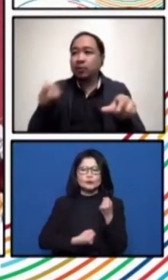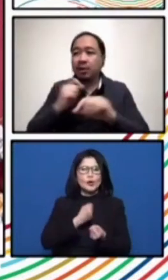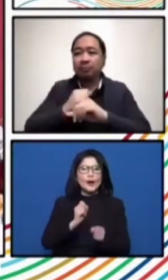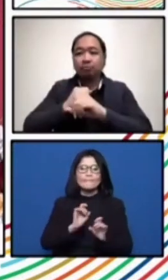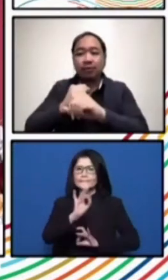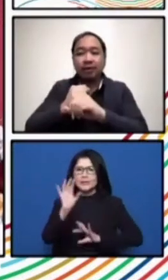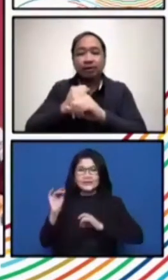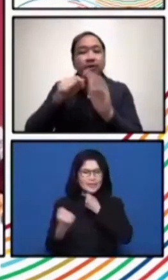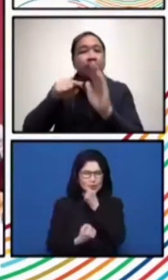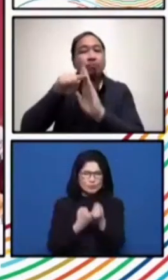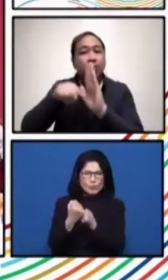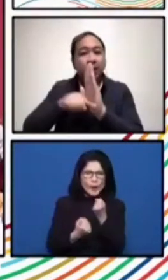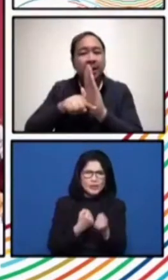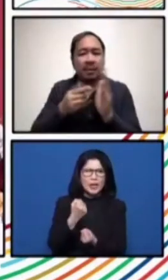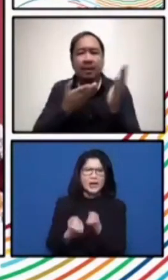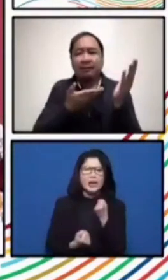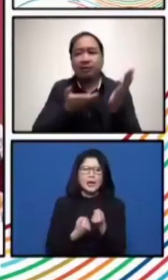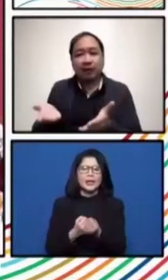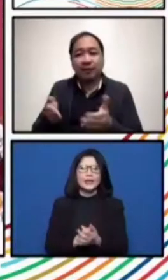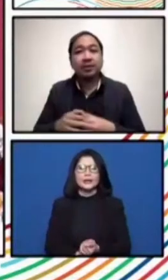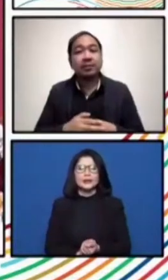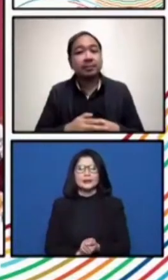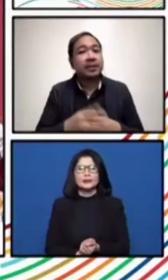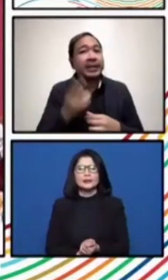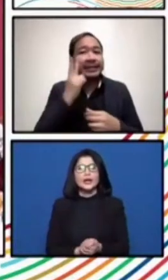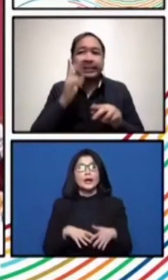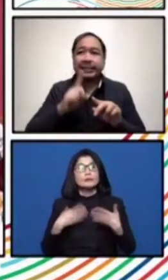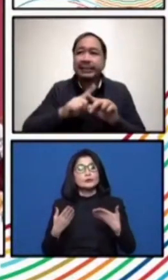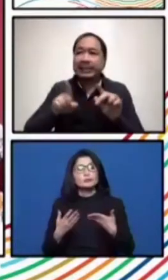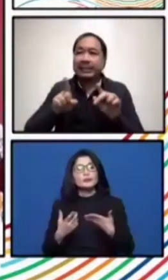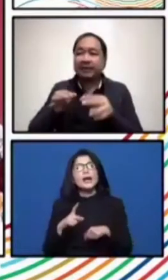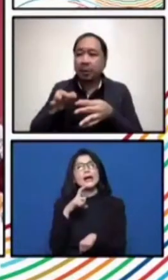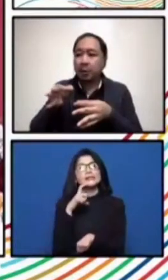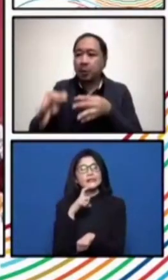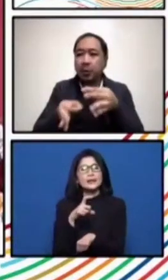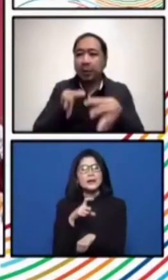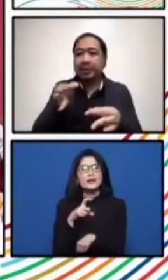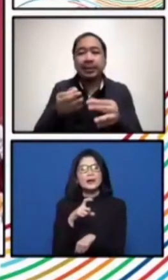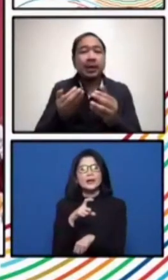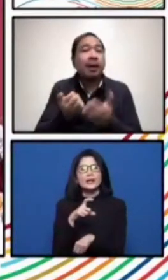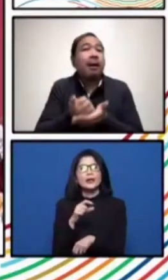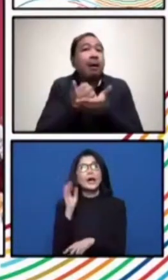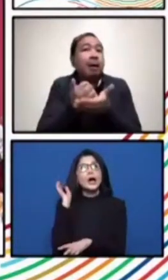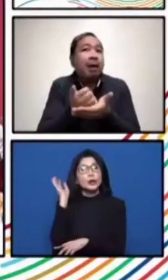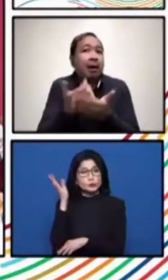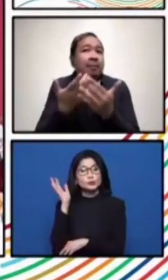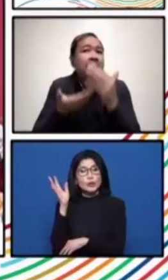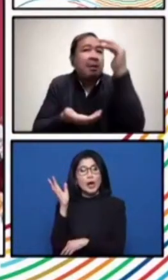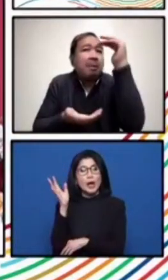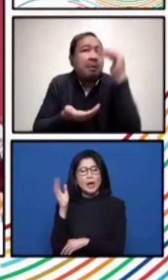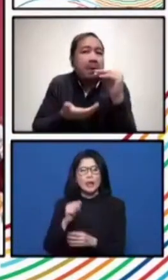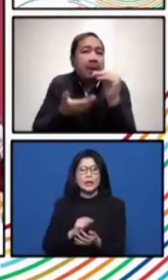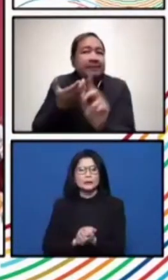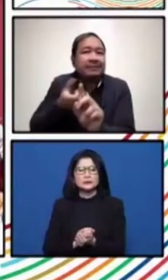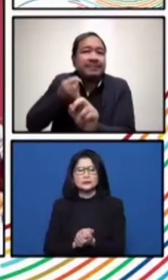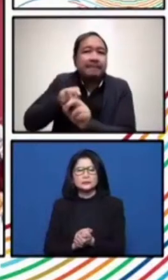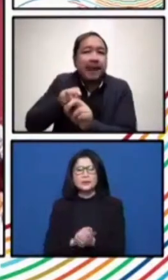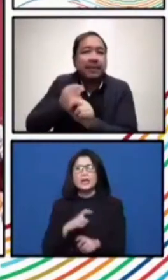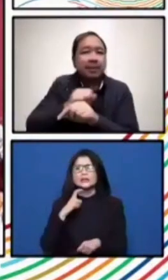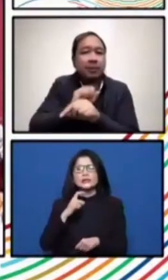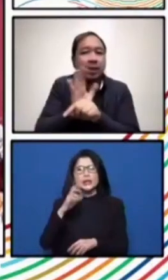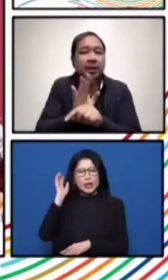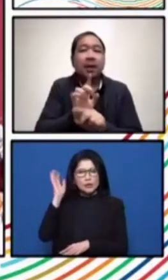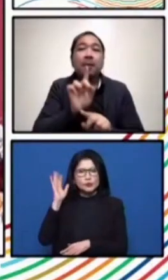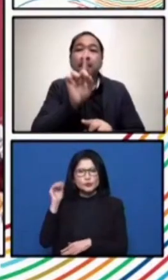and while the temporary measures have alleviated the covid-19 shocks to some extent the pandemic has also